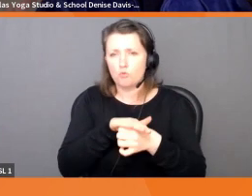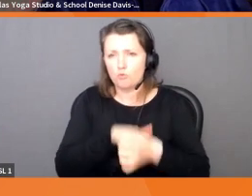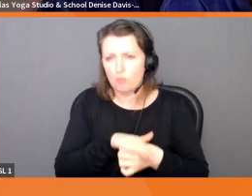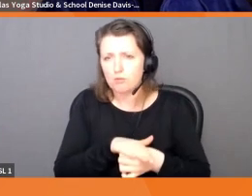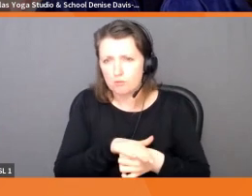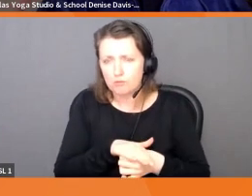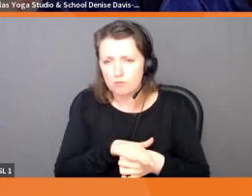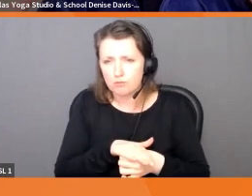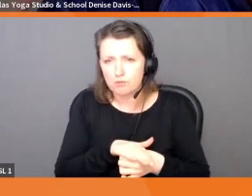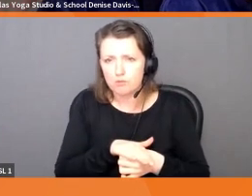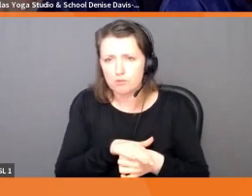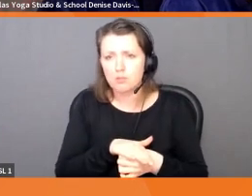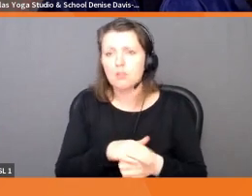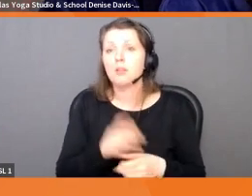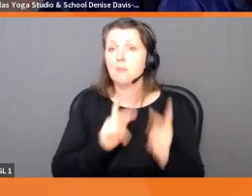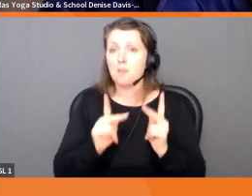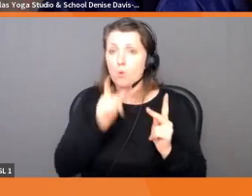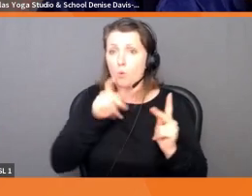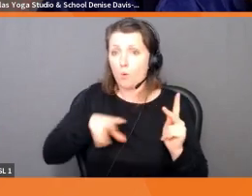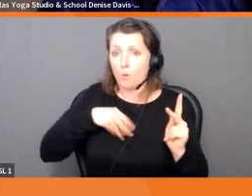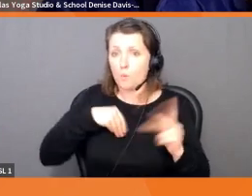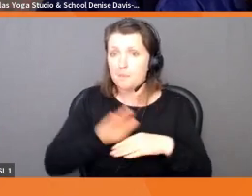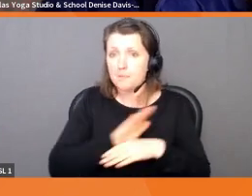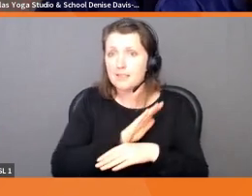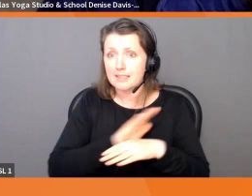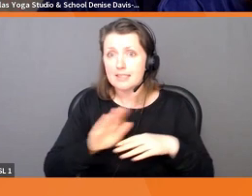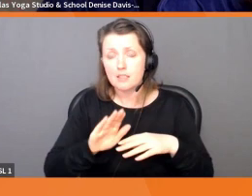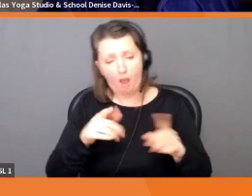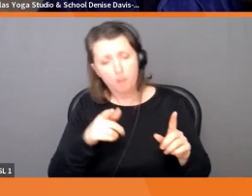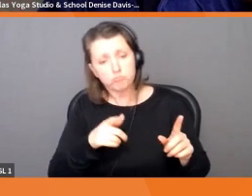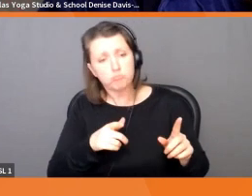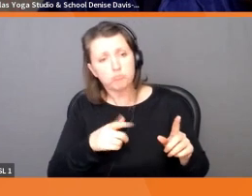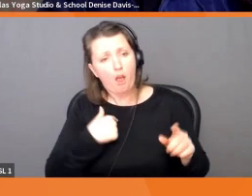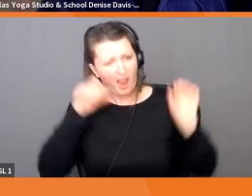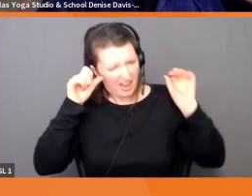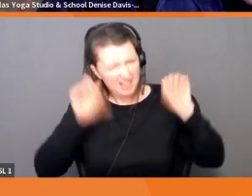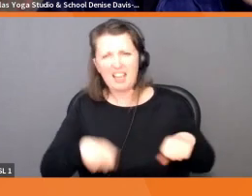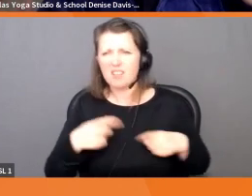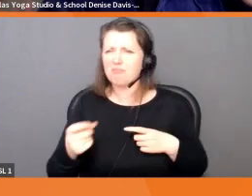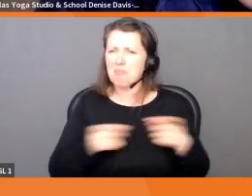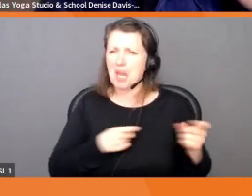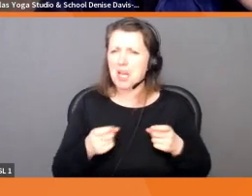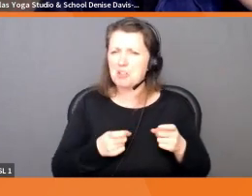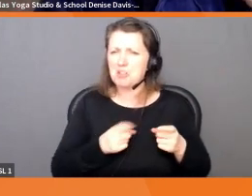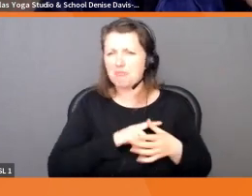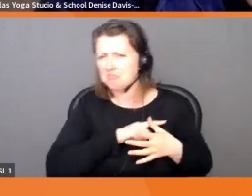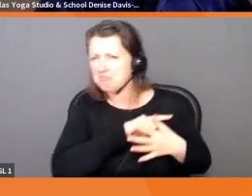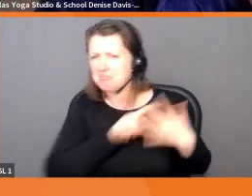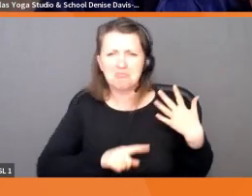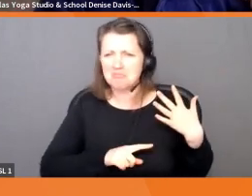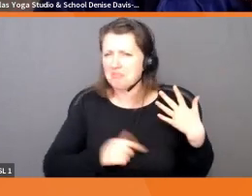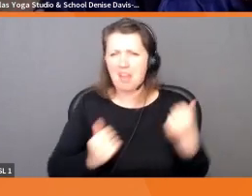most entrepreneurs identify as being able to manage it themselves. Isn't that funny? We also manage our accounting, and we